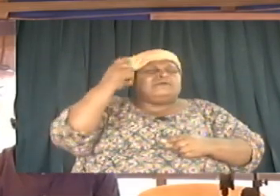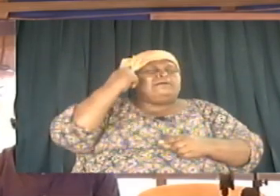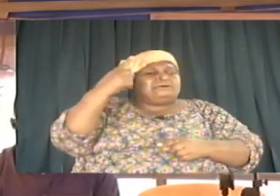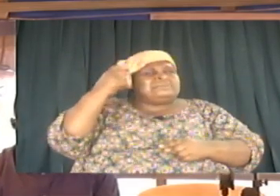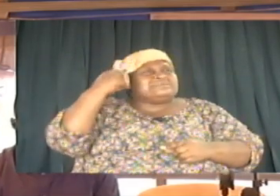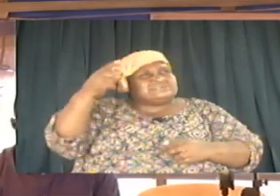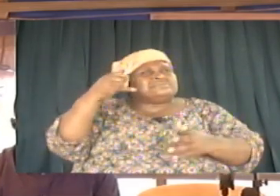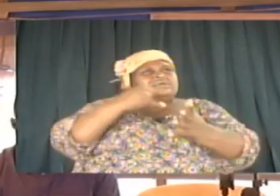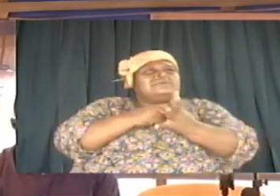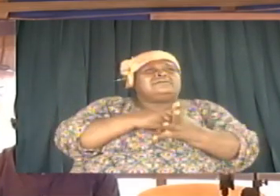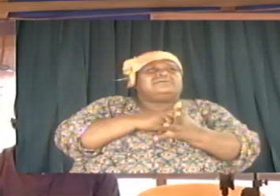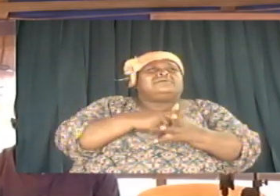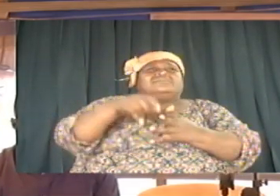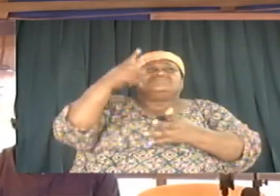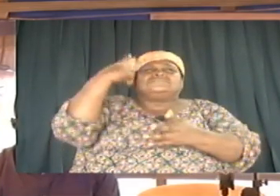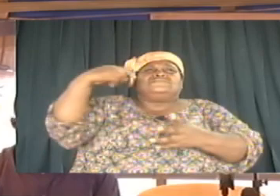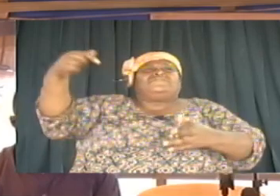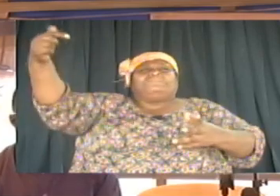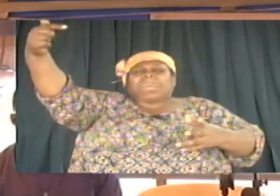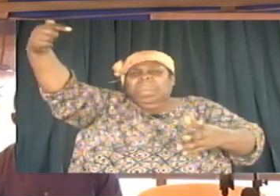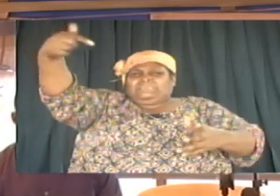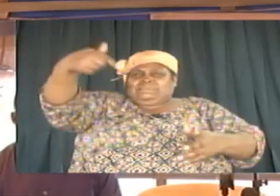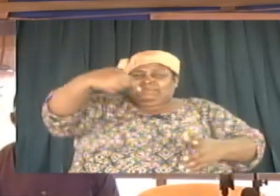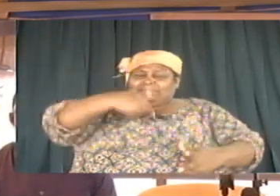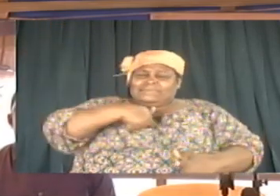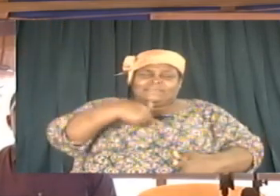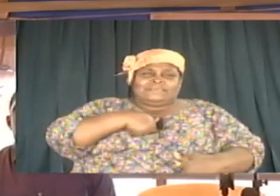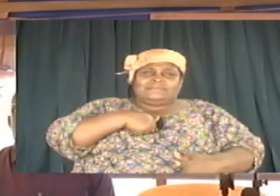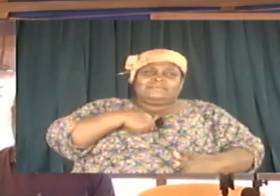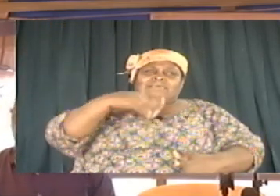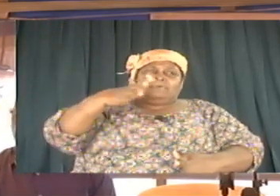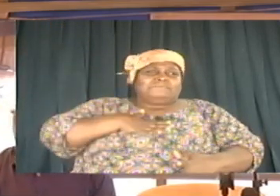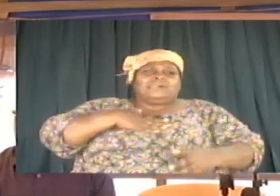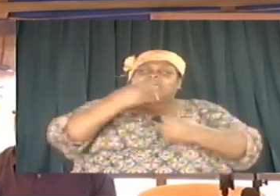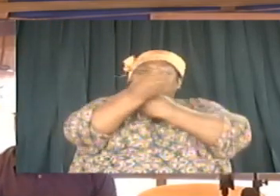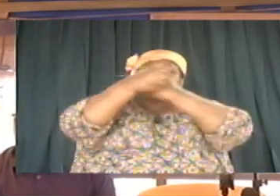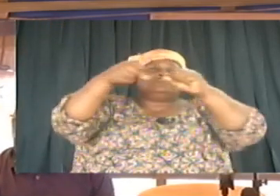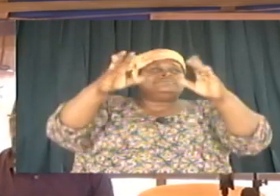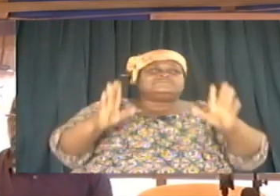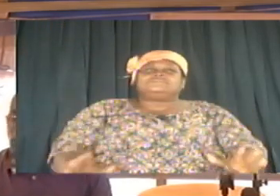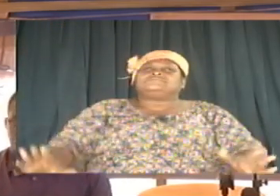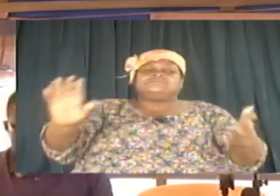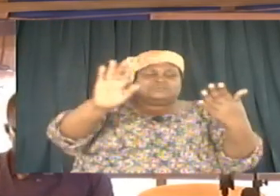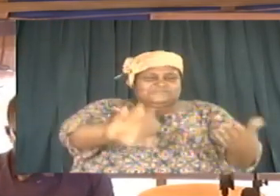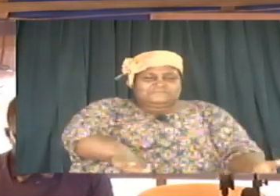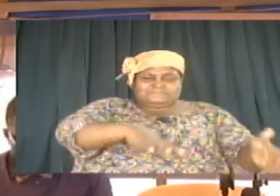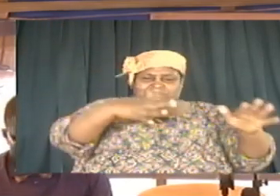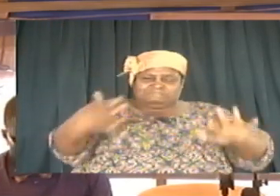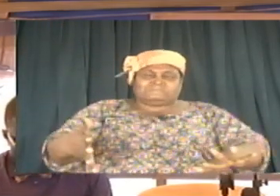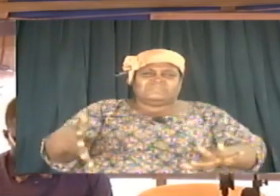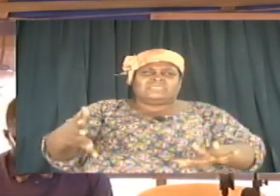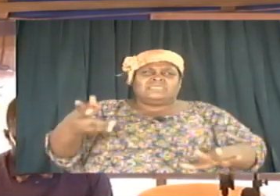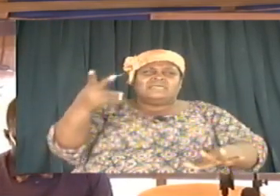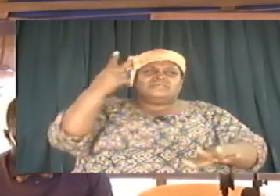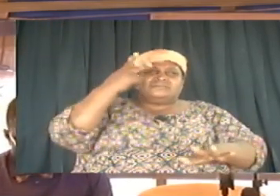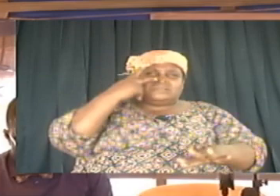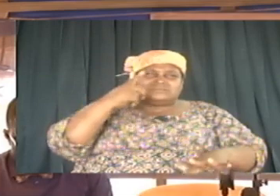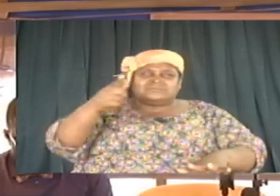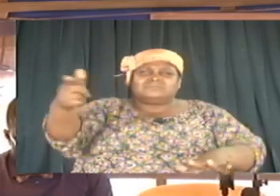understanding that it was for me, my Savior died. Look at his hands,